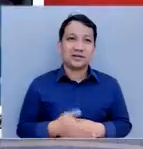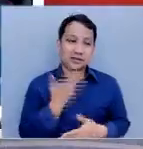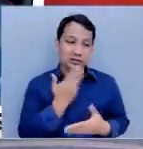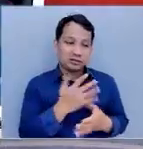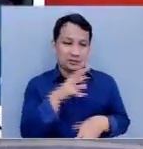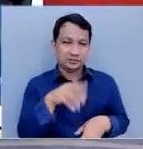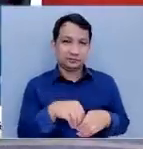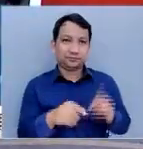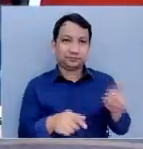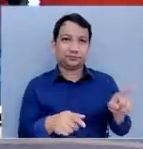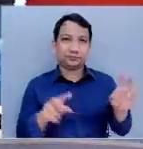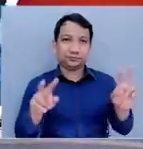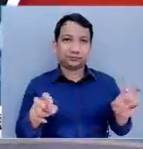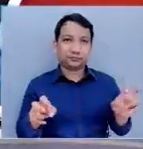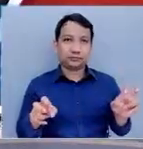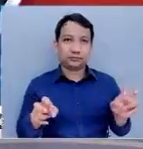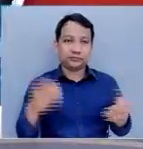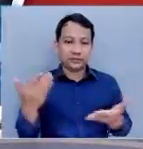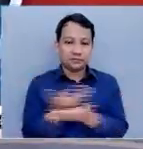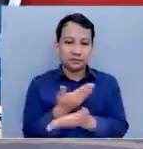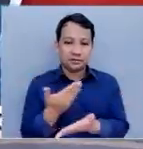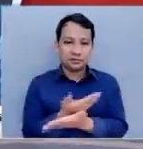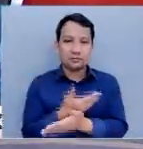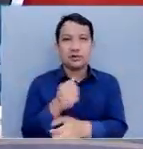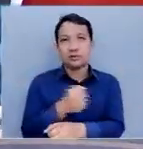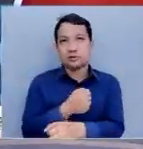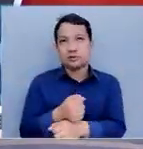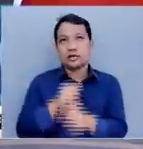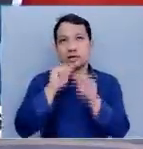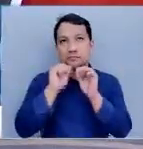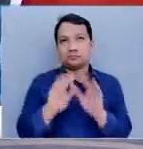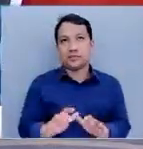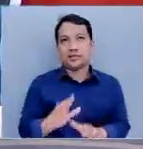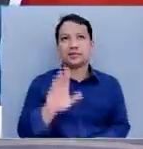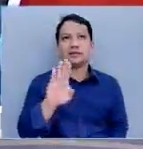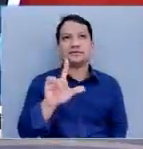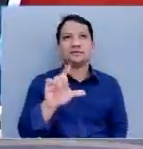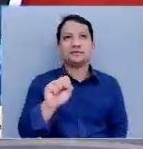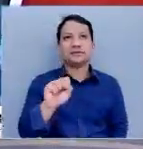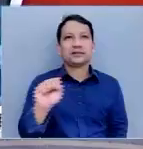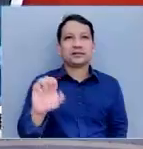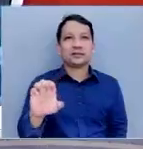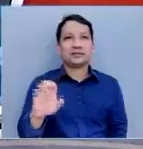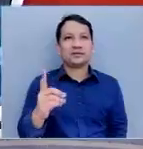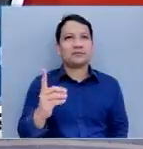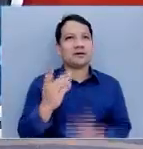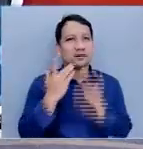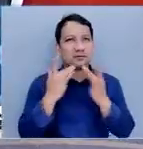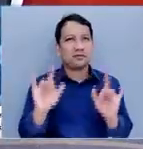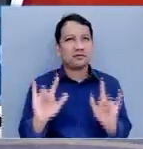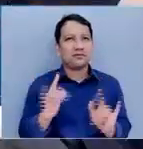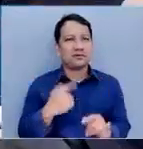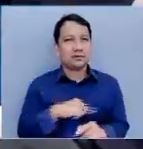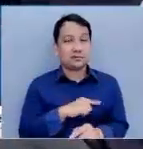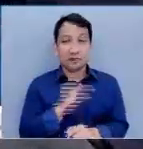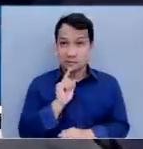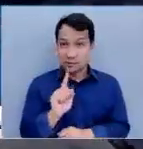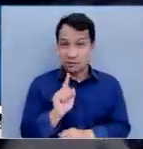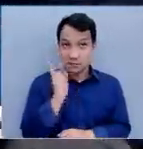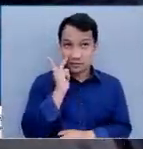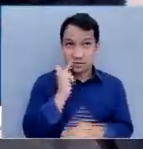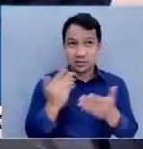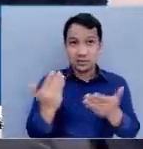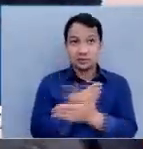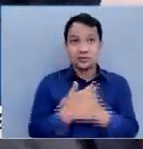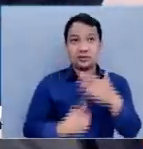Kinanta po niya, mga kapatid, yung kanyang pinakabagong single na Blessed. Ang ganda! Love it, love it! In fact, ito nga, ito, kaka-release pa lang ng